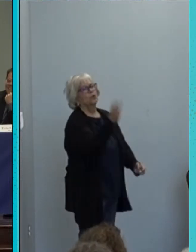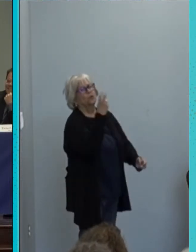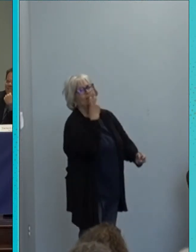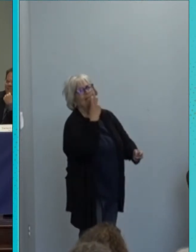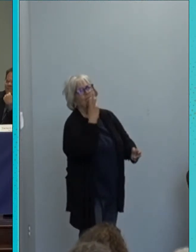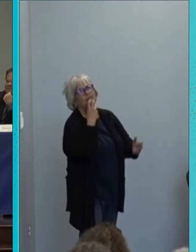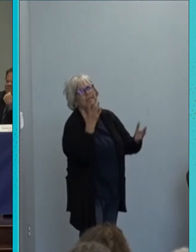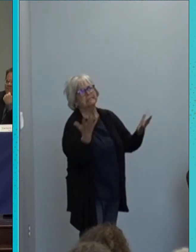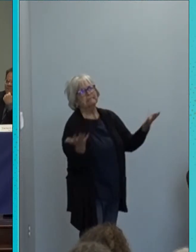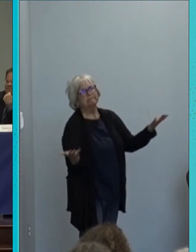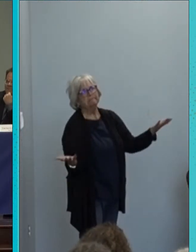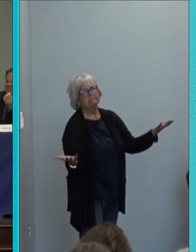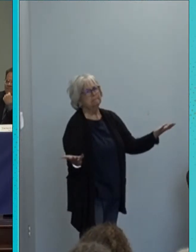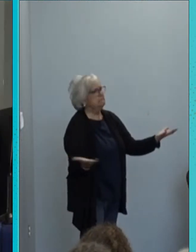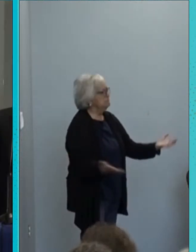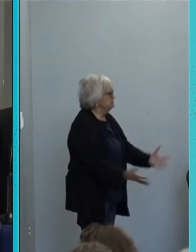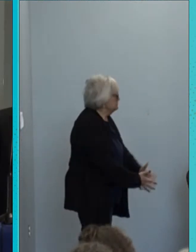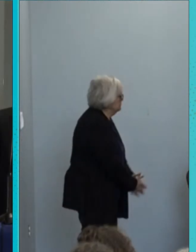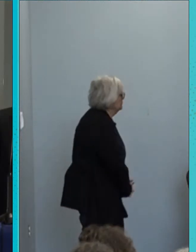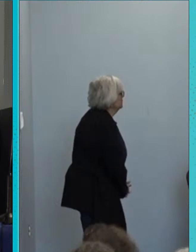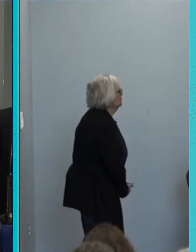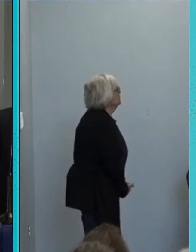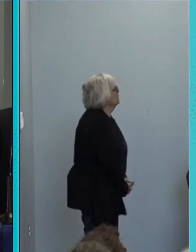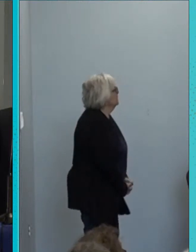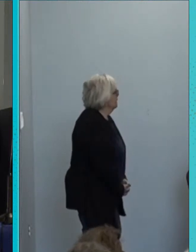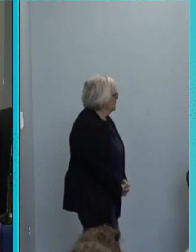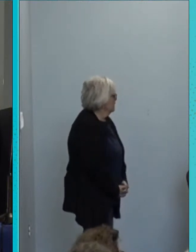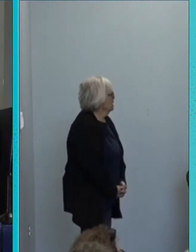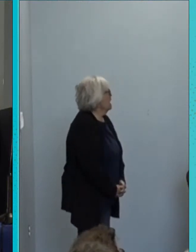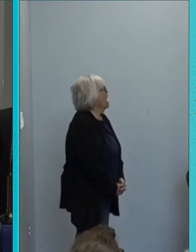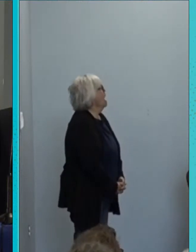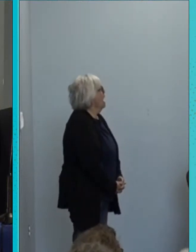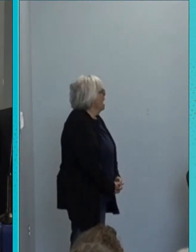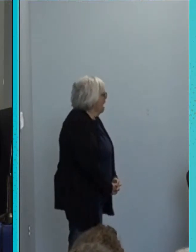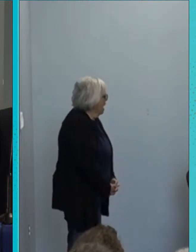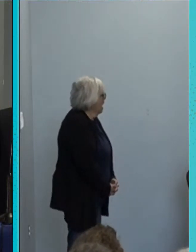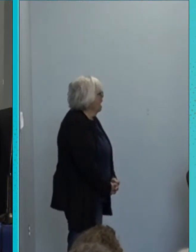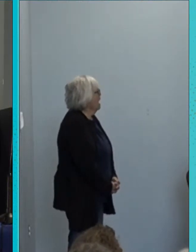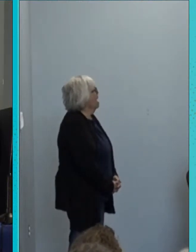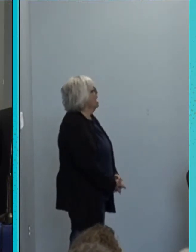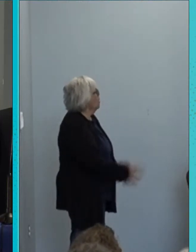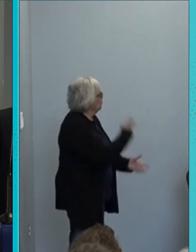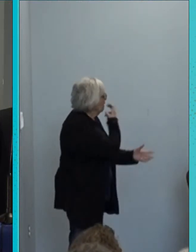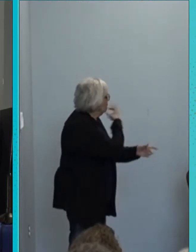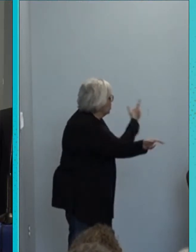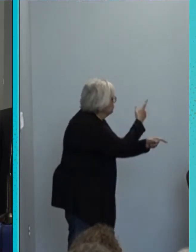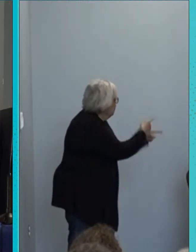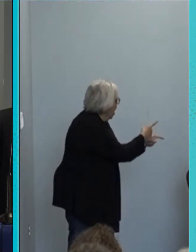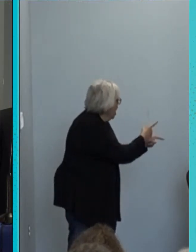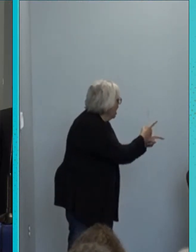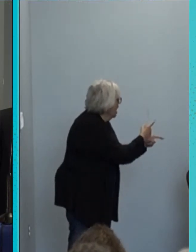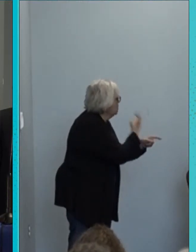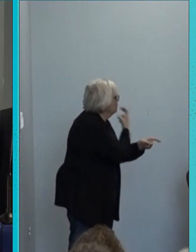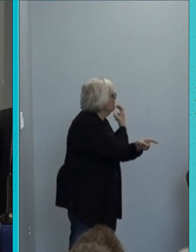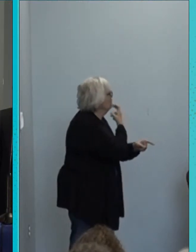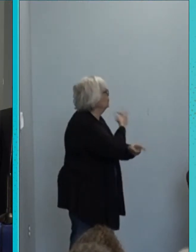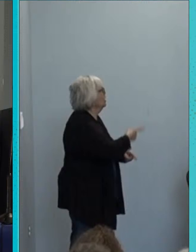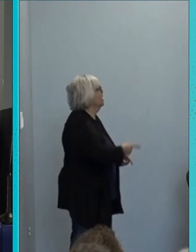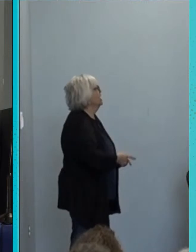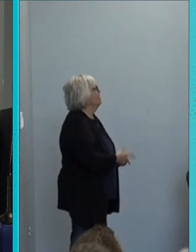I mean, arguments, disagreements, complaints, yeah, but with the coaches, no. With the coaches,